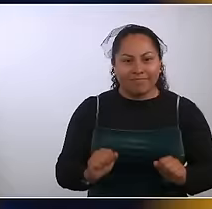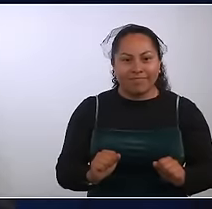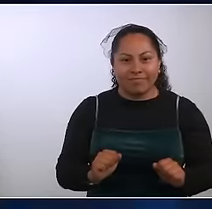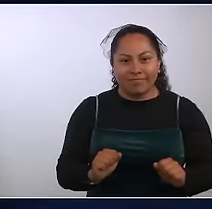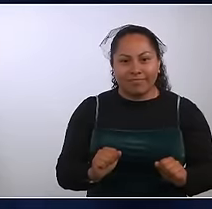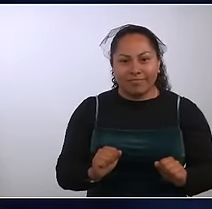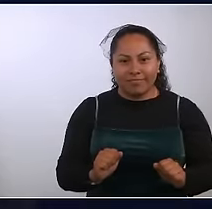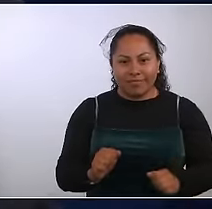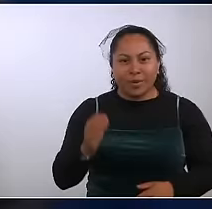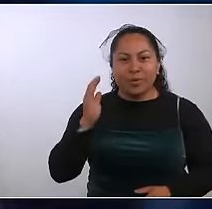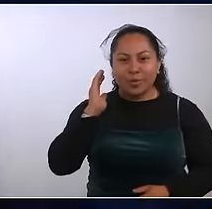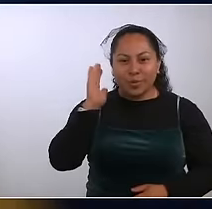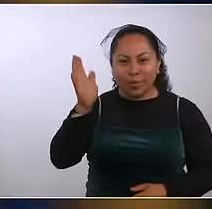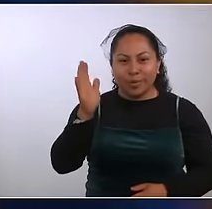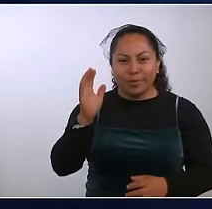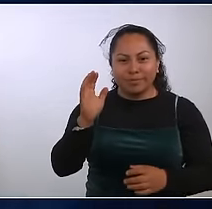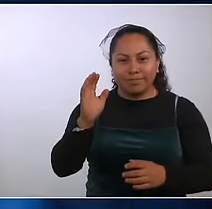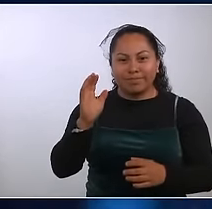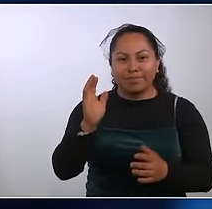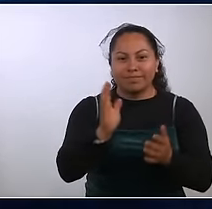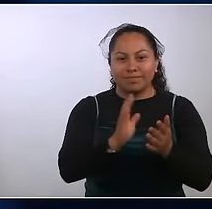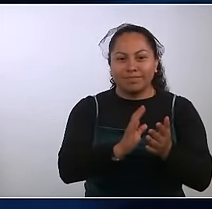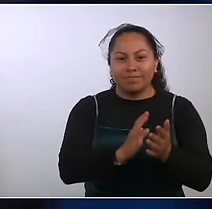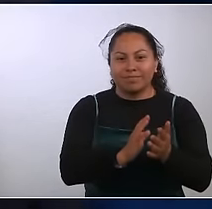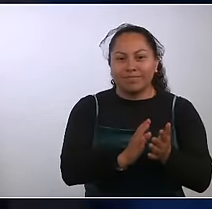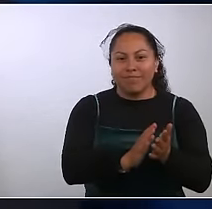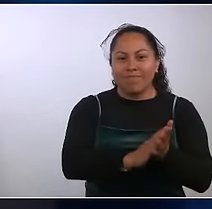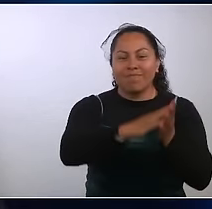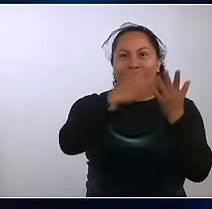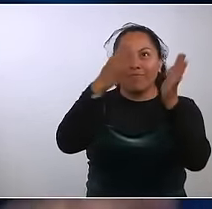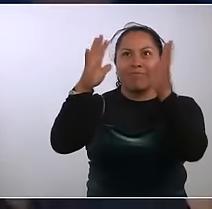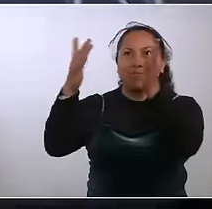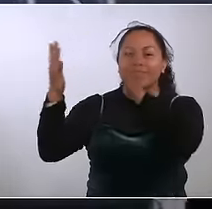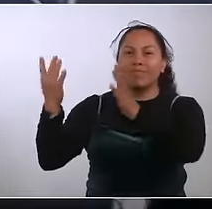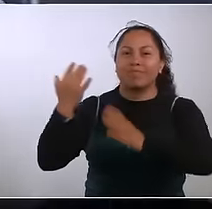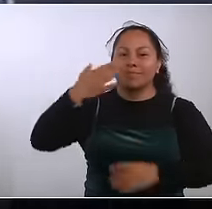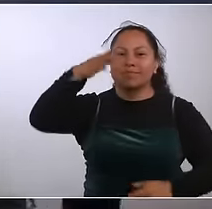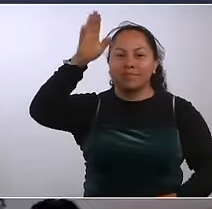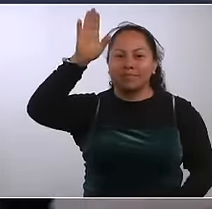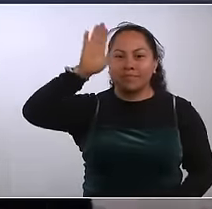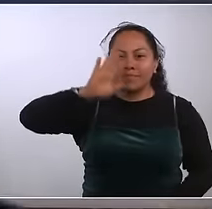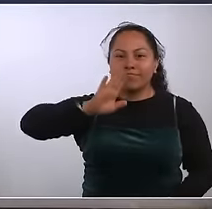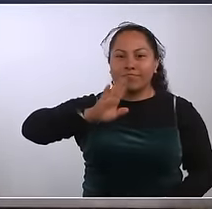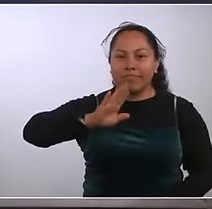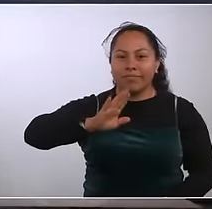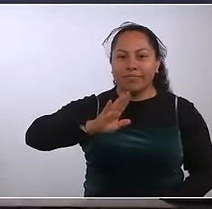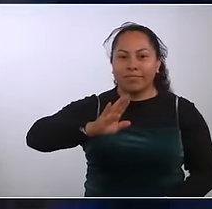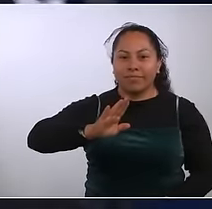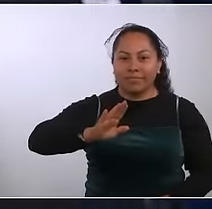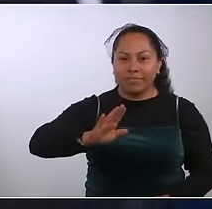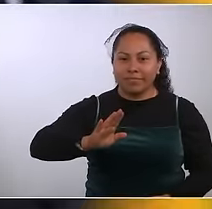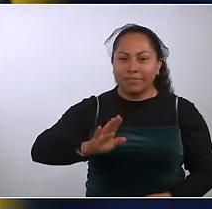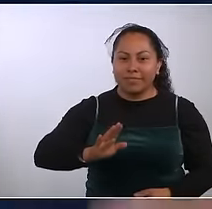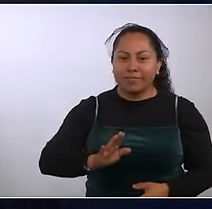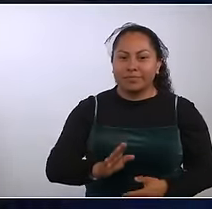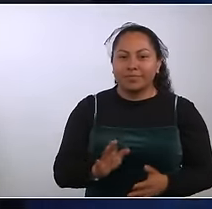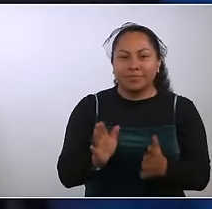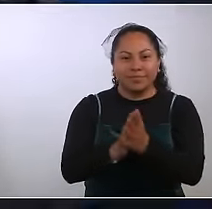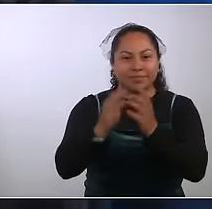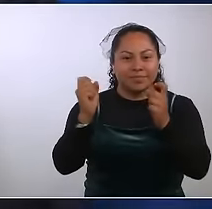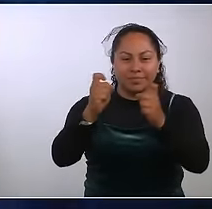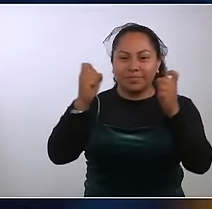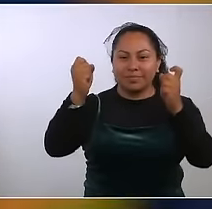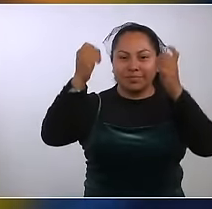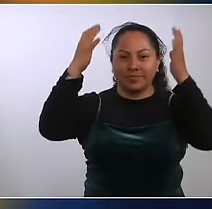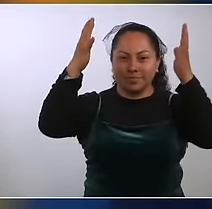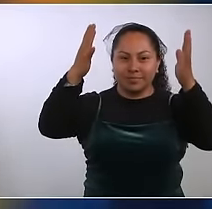vamos south. A darle gloria en esta hora. Let's give him glory alguien right en now. Esta hora abre su boca. Someone open your alguien mouth right en